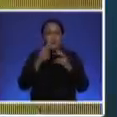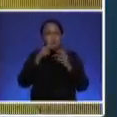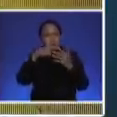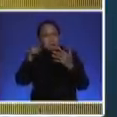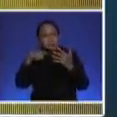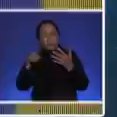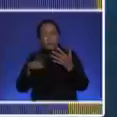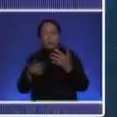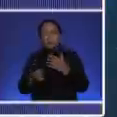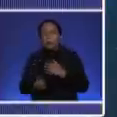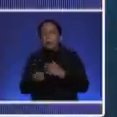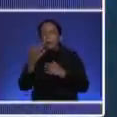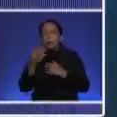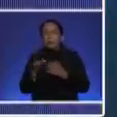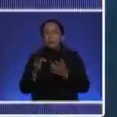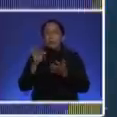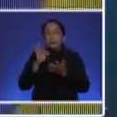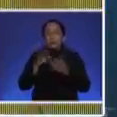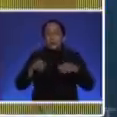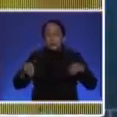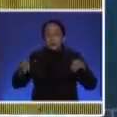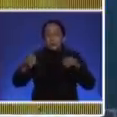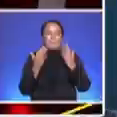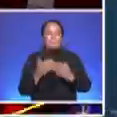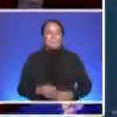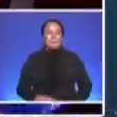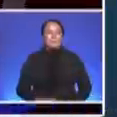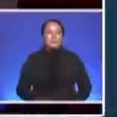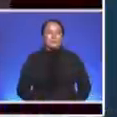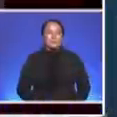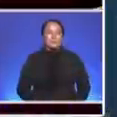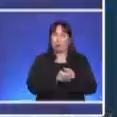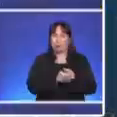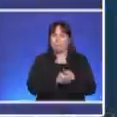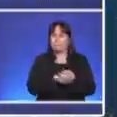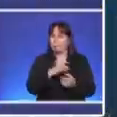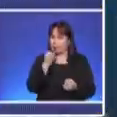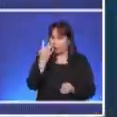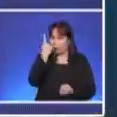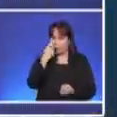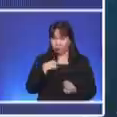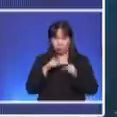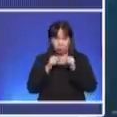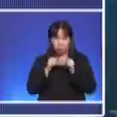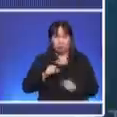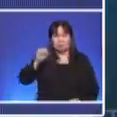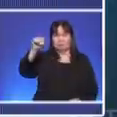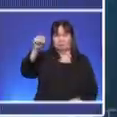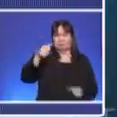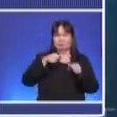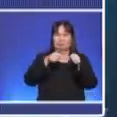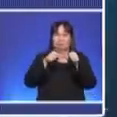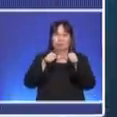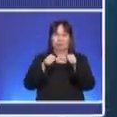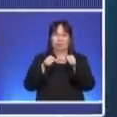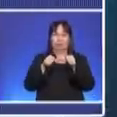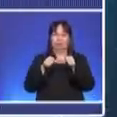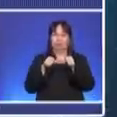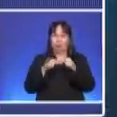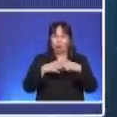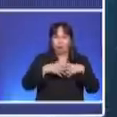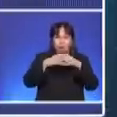so right now, apparently, no, in his calculus, the votes are on the side of the